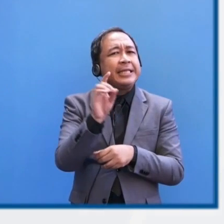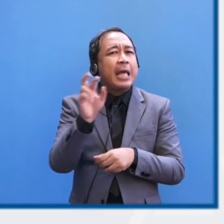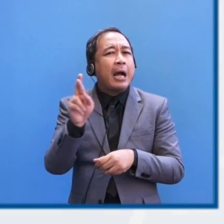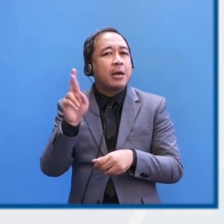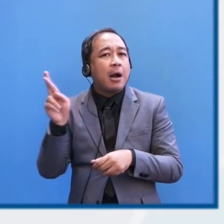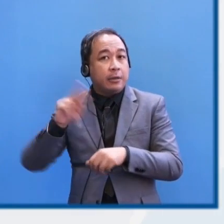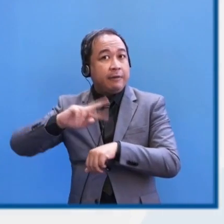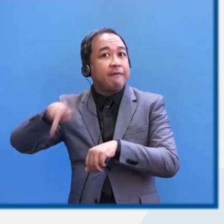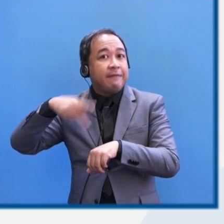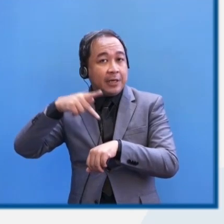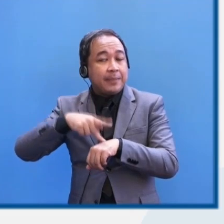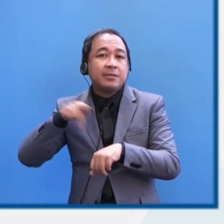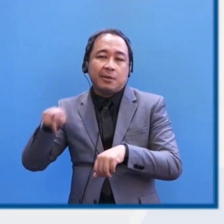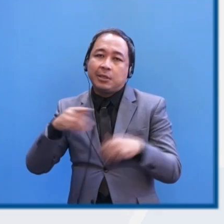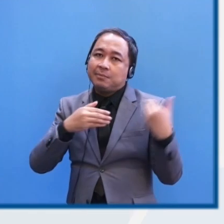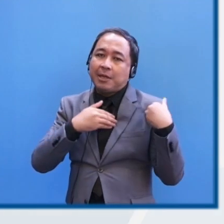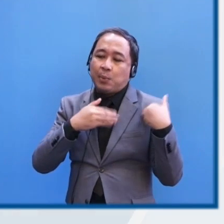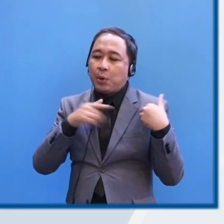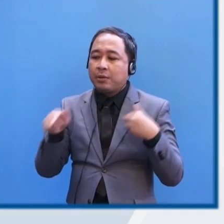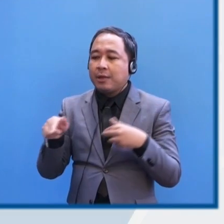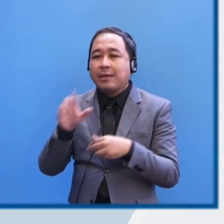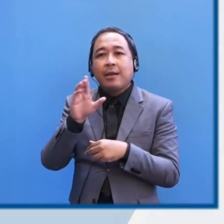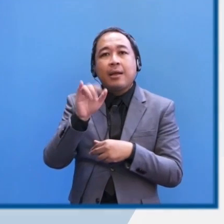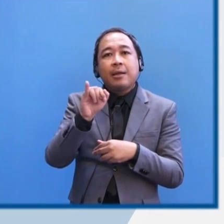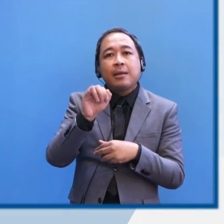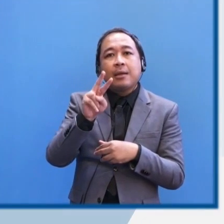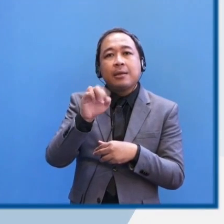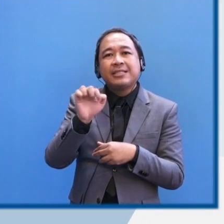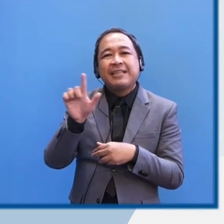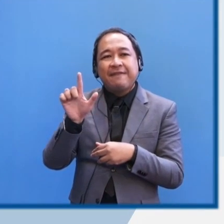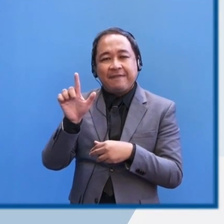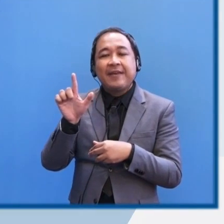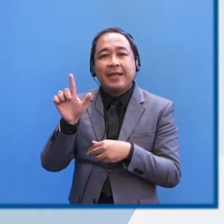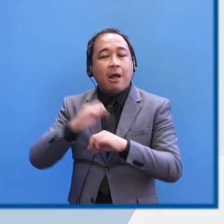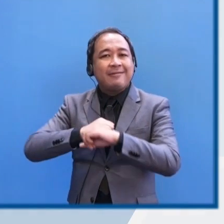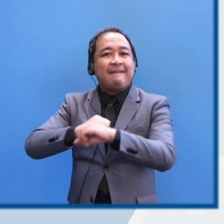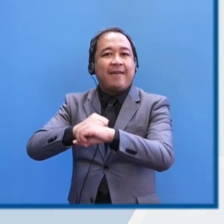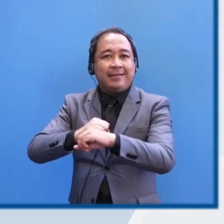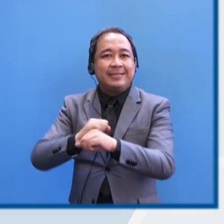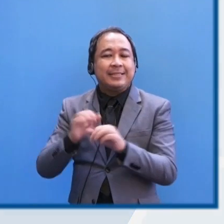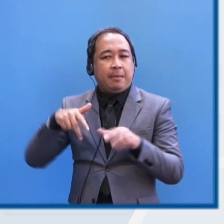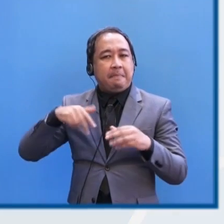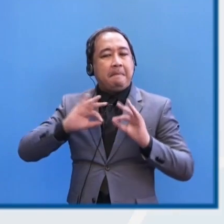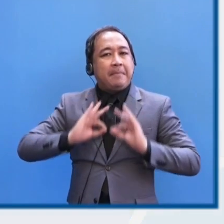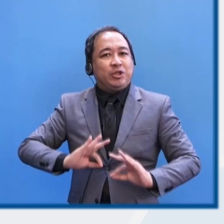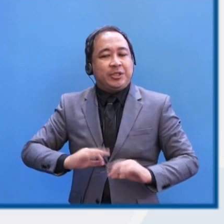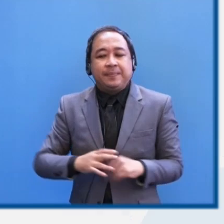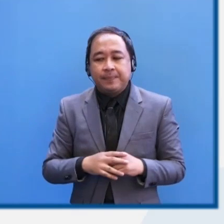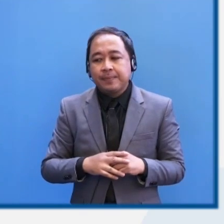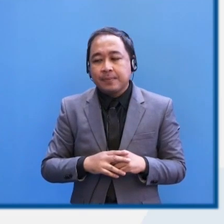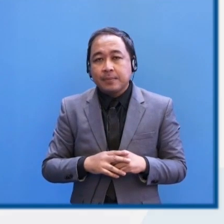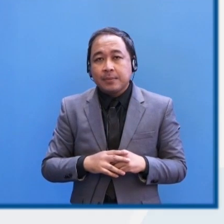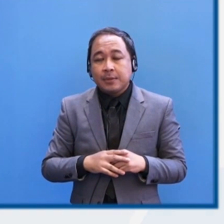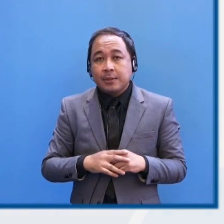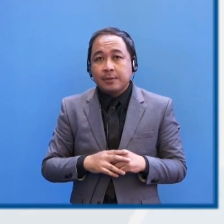management. But basically, when we talk about performance indicator, I think the one who should, personally, I think the